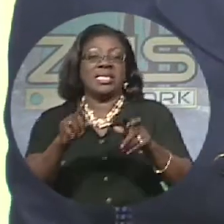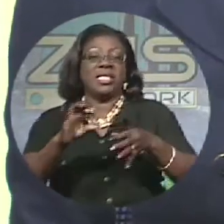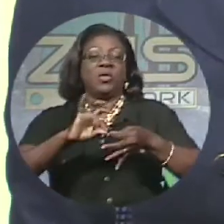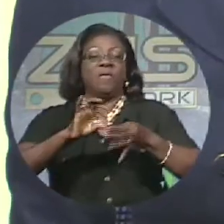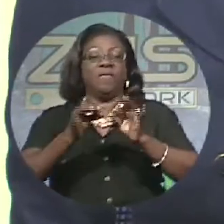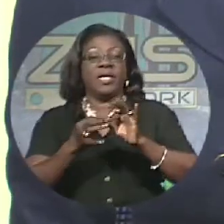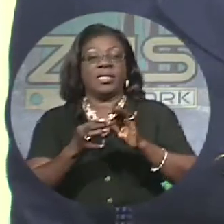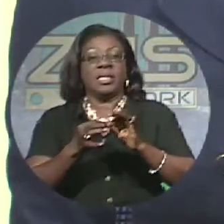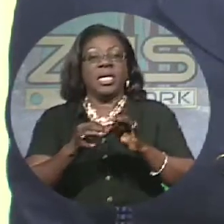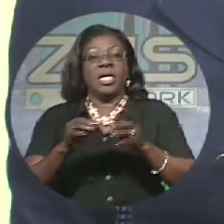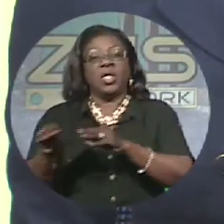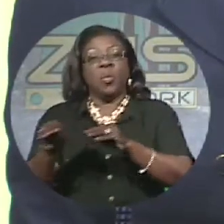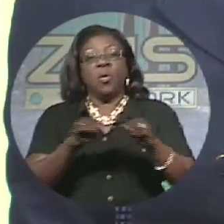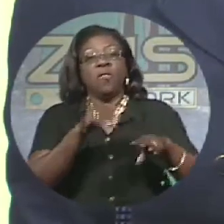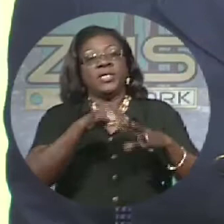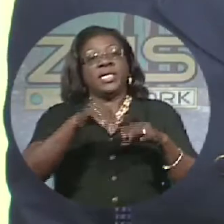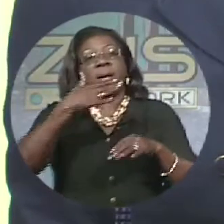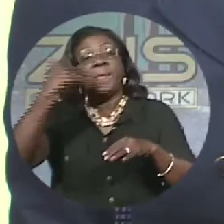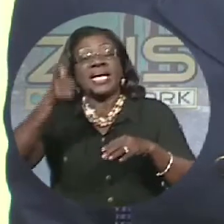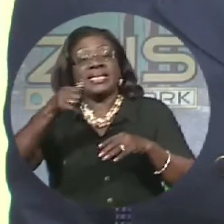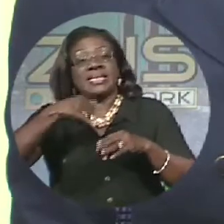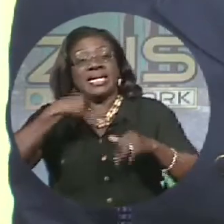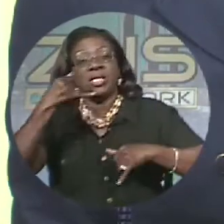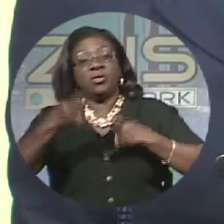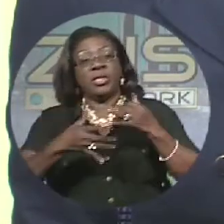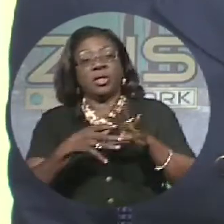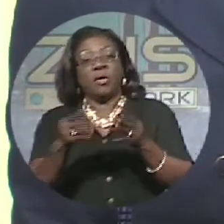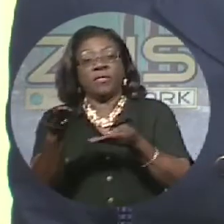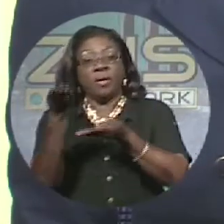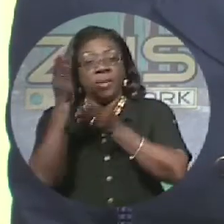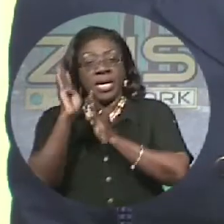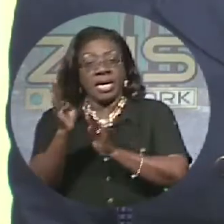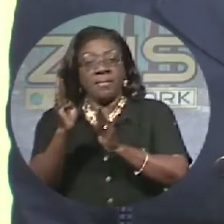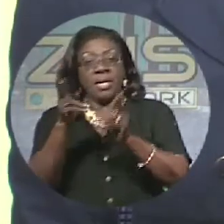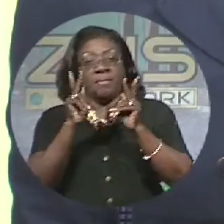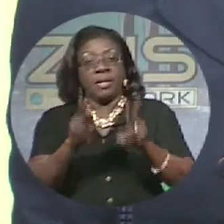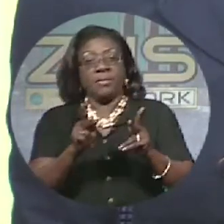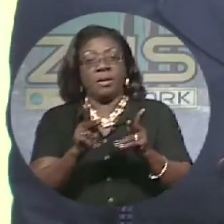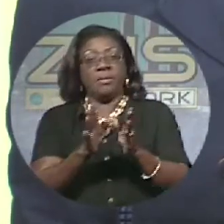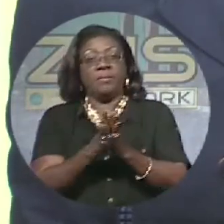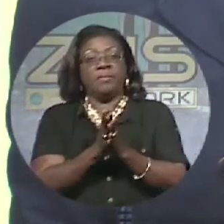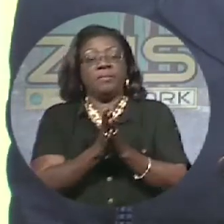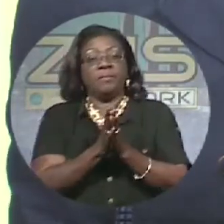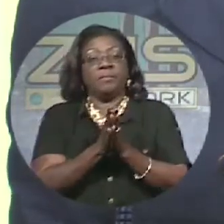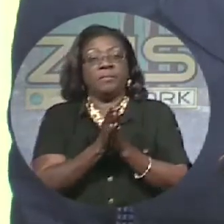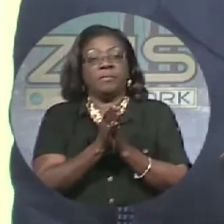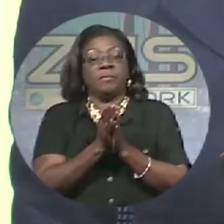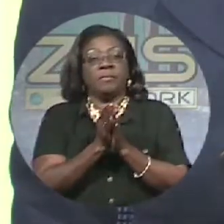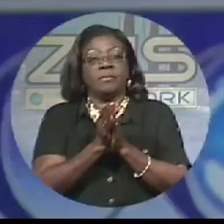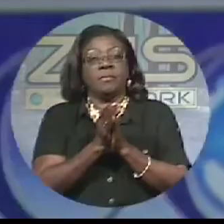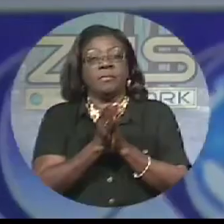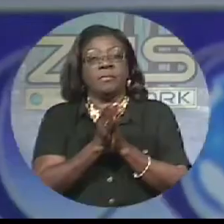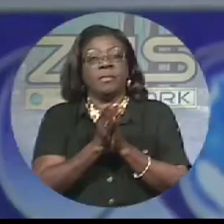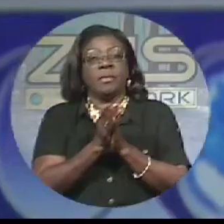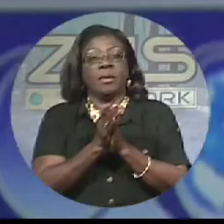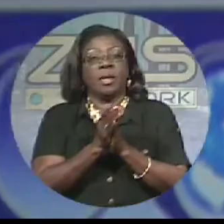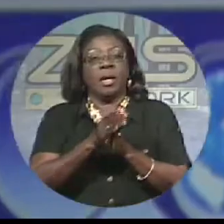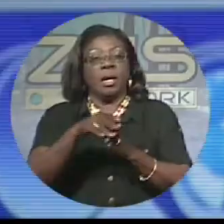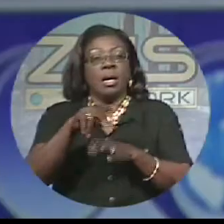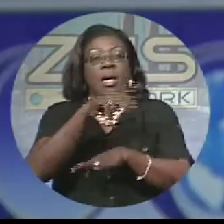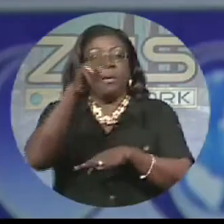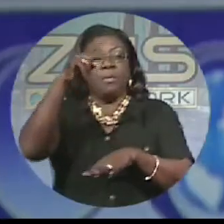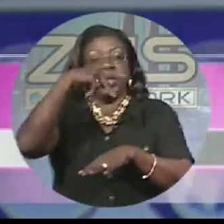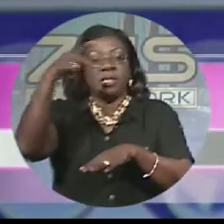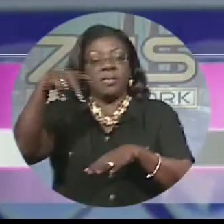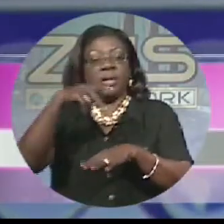officials maintain the move is in the best interest of the Bahamian people. That story tonight from Siesca Adderley. Principal at